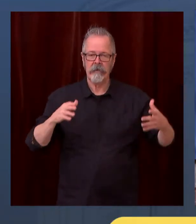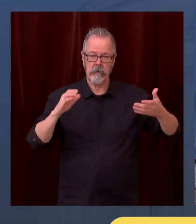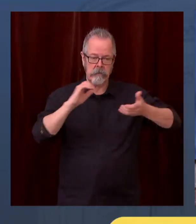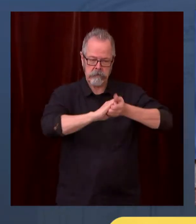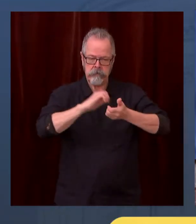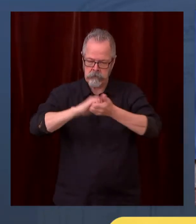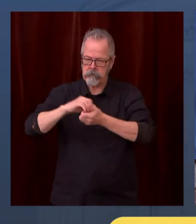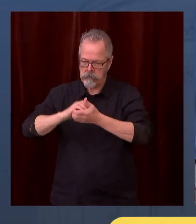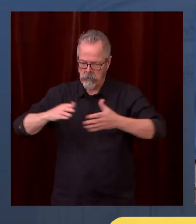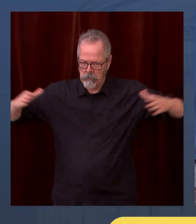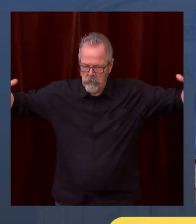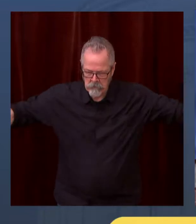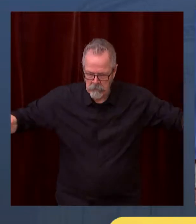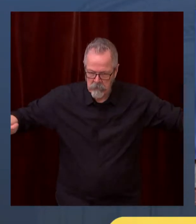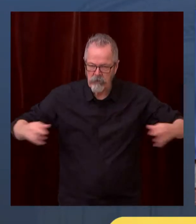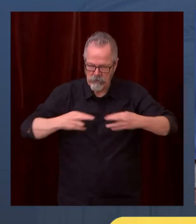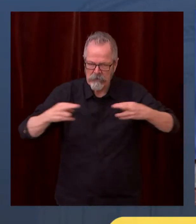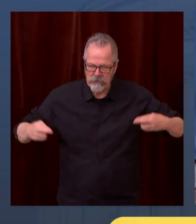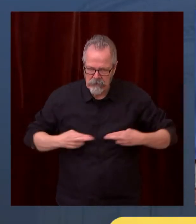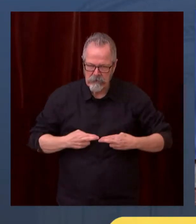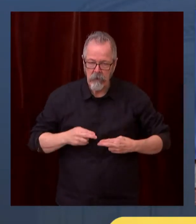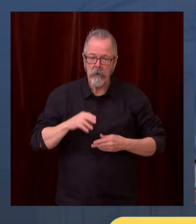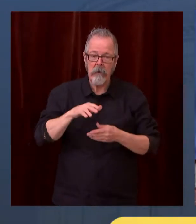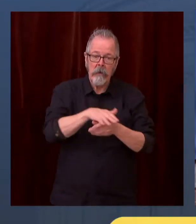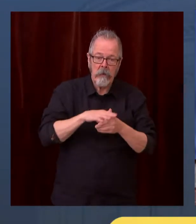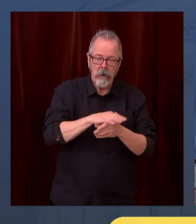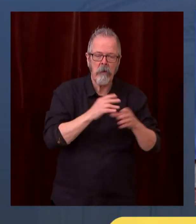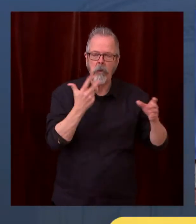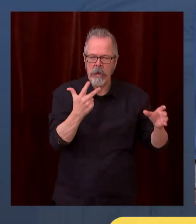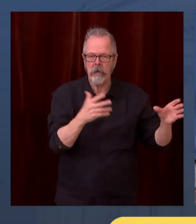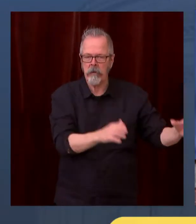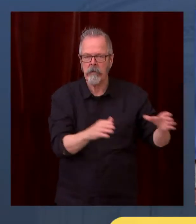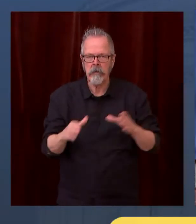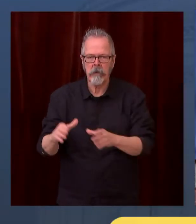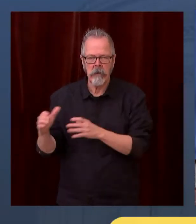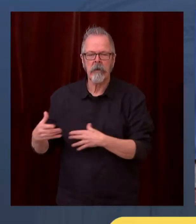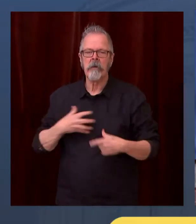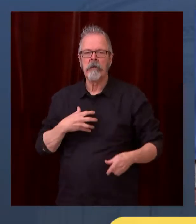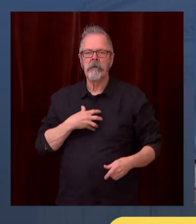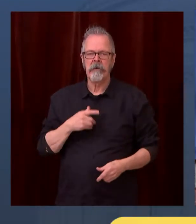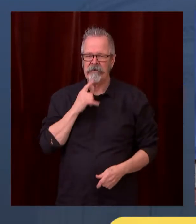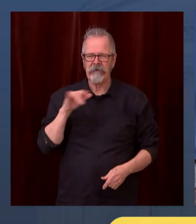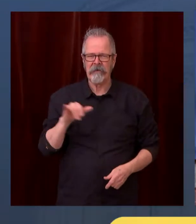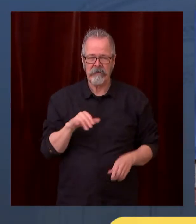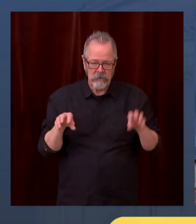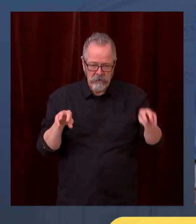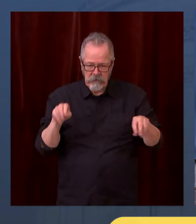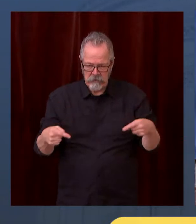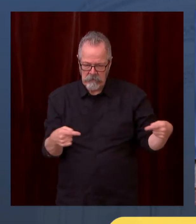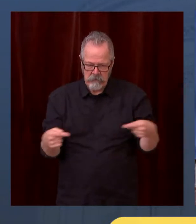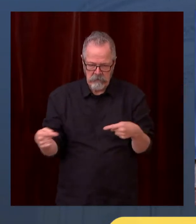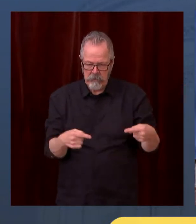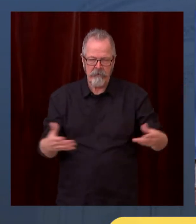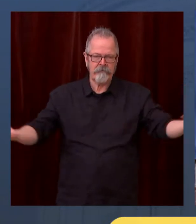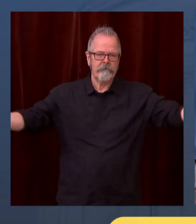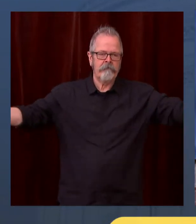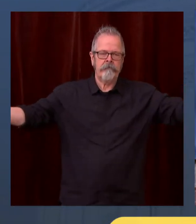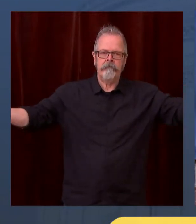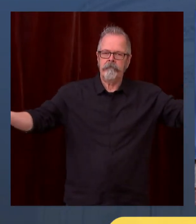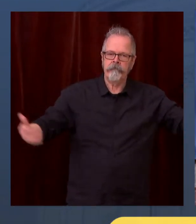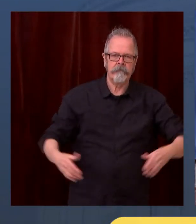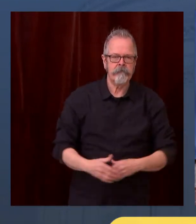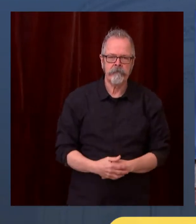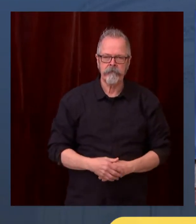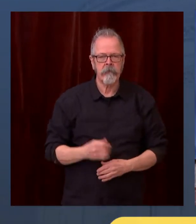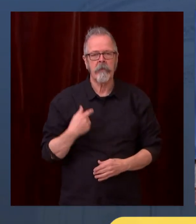restrictions for two restaurants on two different sides of the street. So I think there is a rational reason why we have done